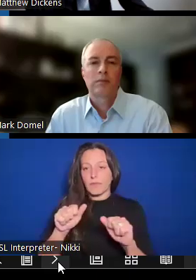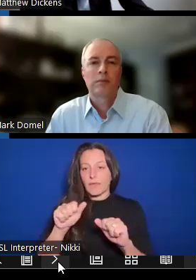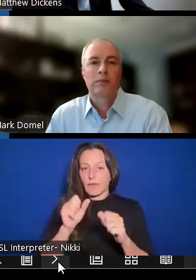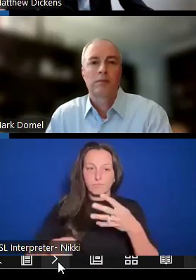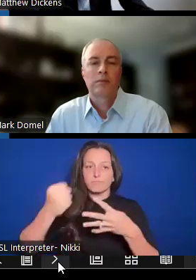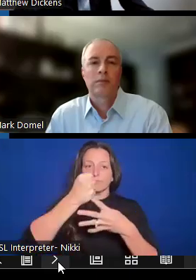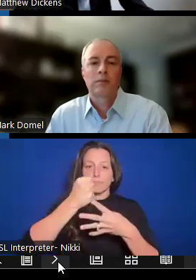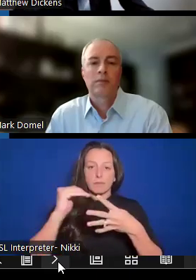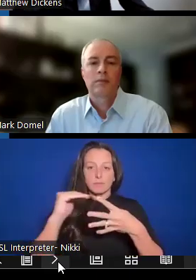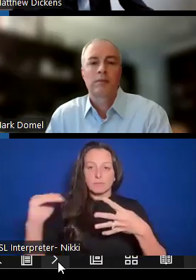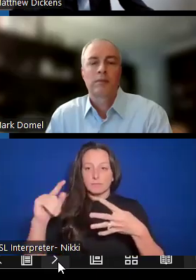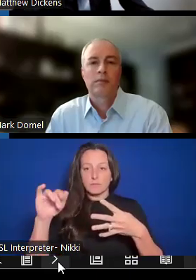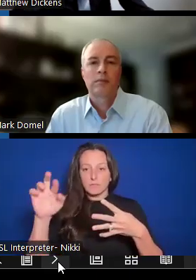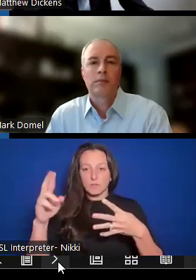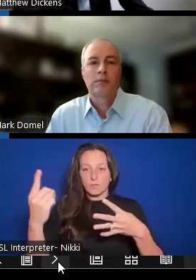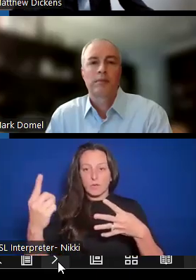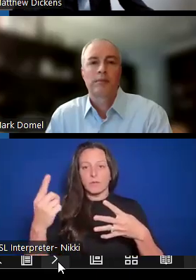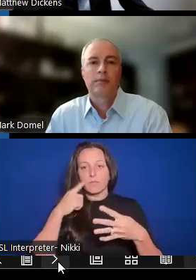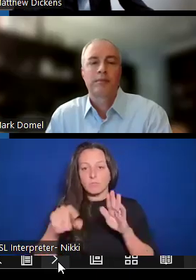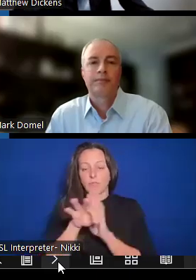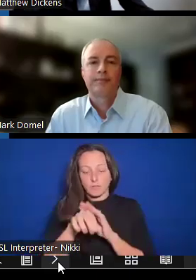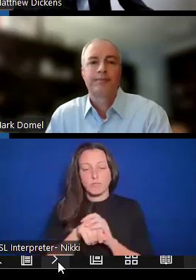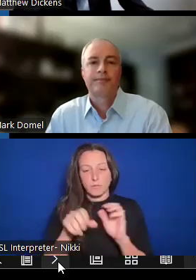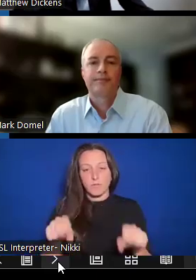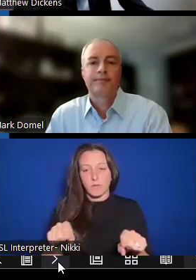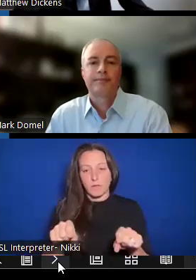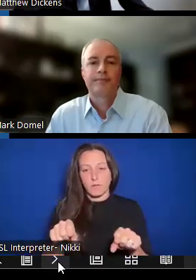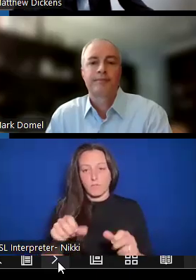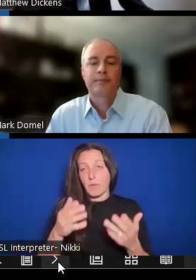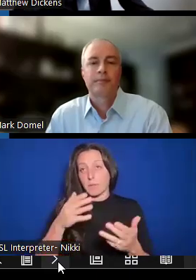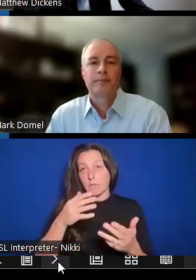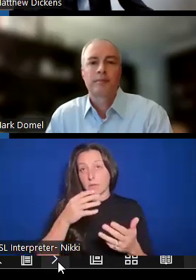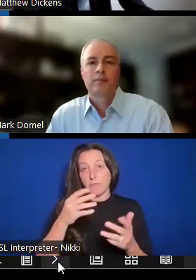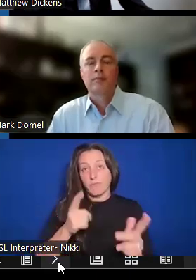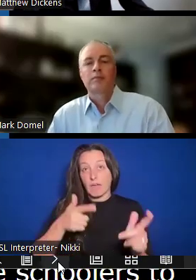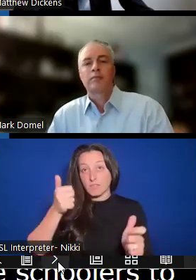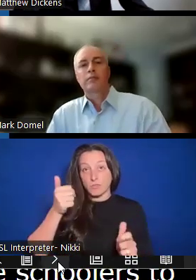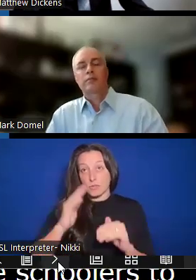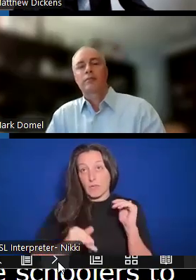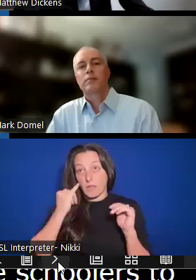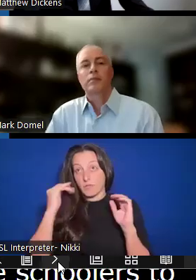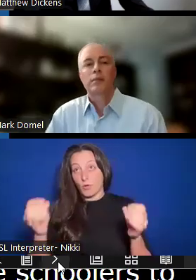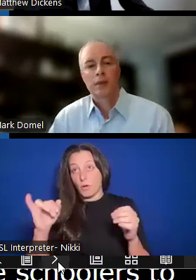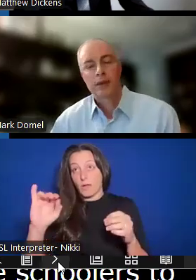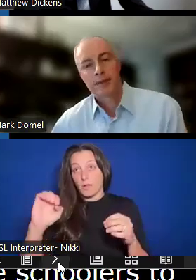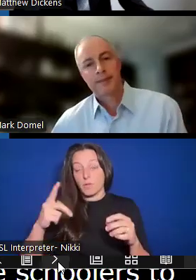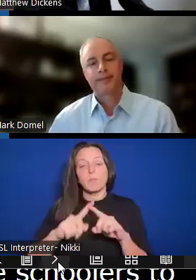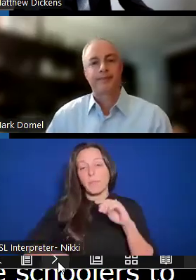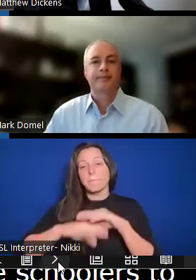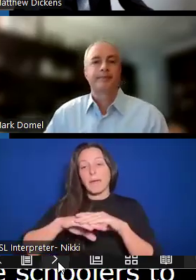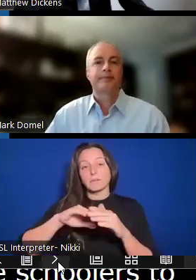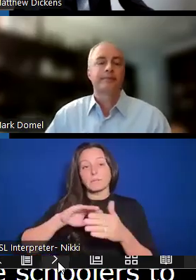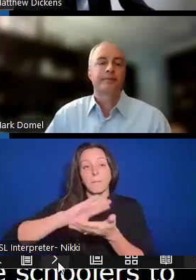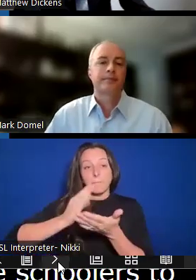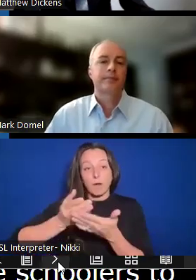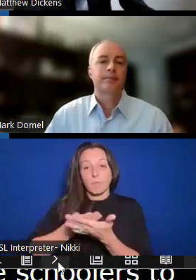prioritization okay. to be selected sooner than they may if they didn't have one. But the max amount for a homeschooler